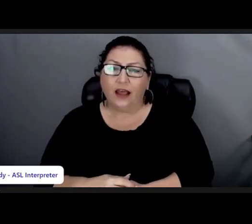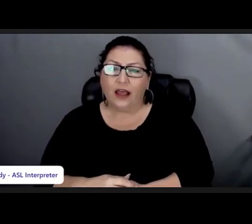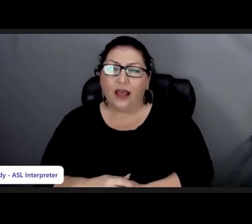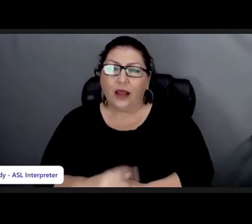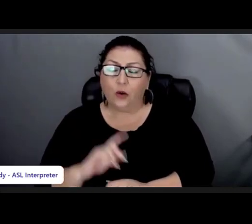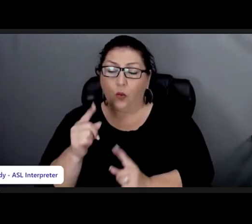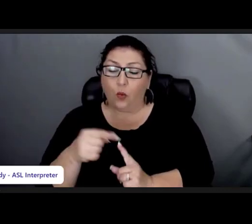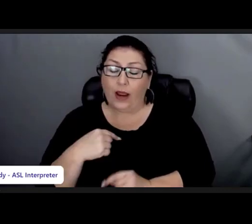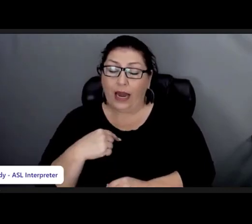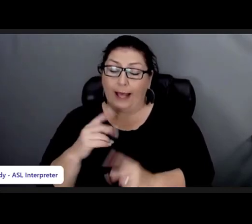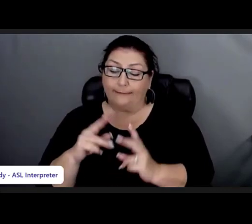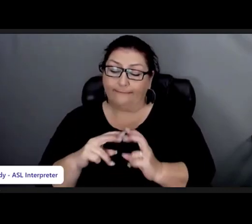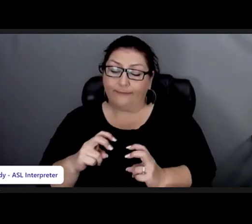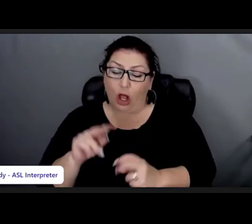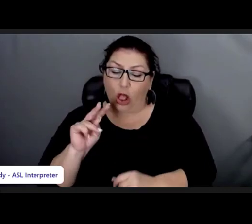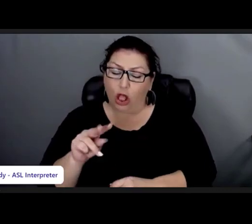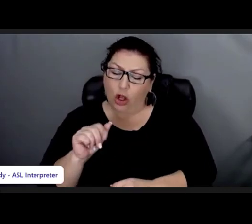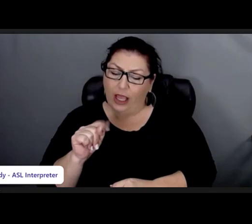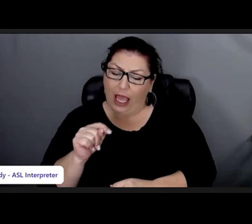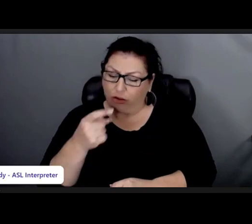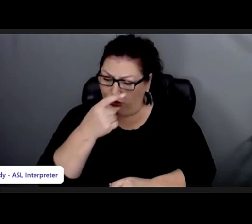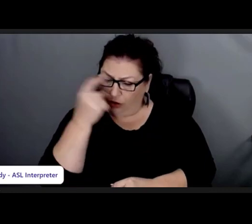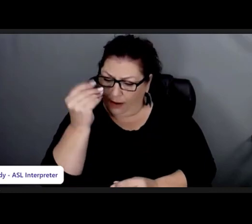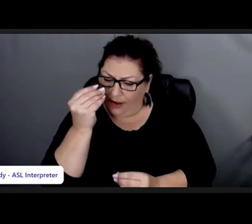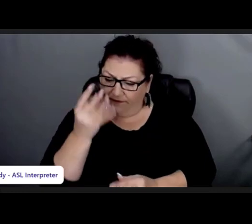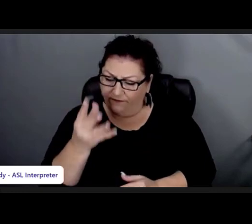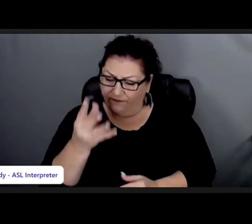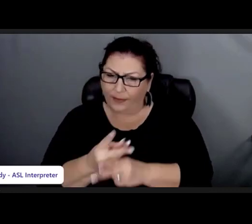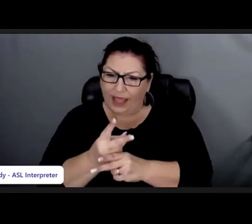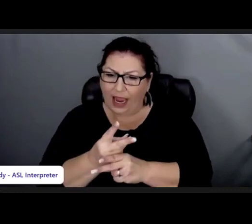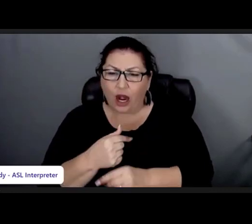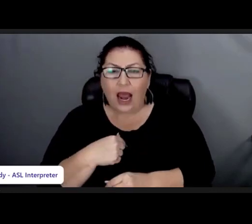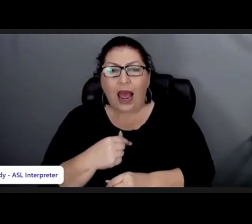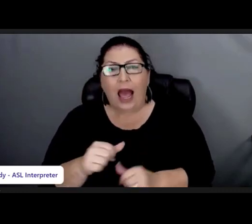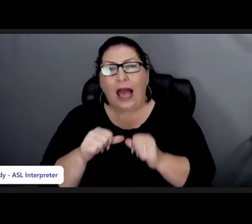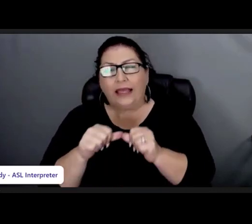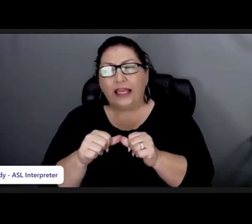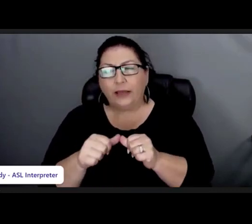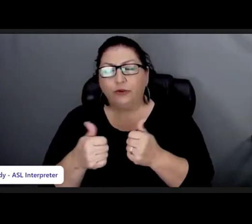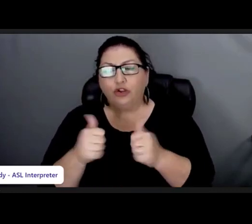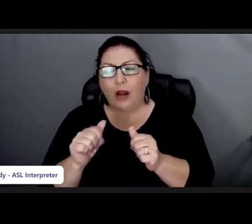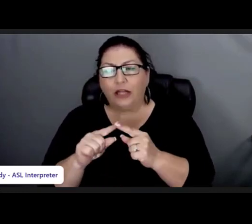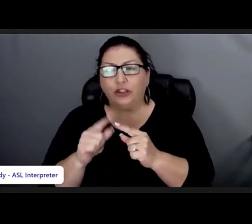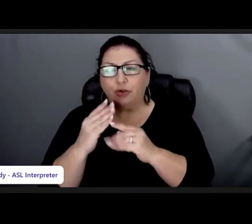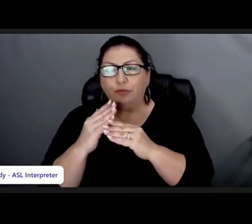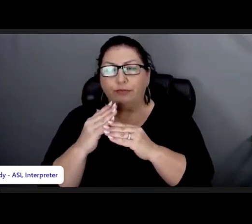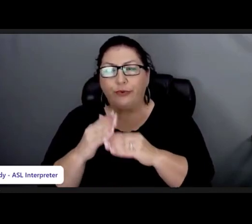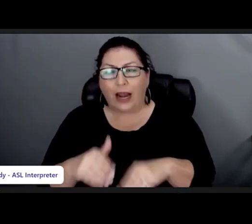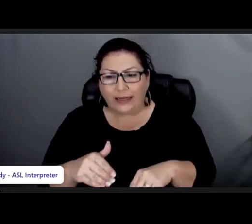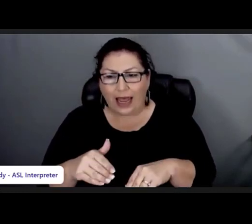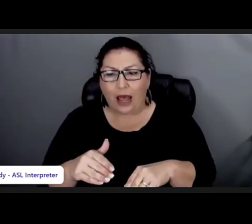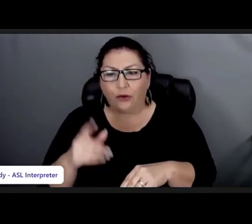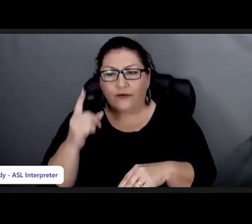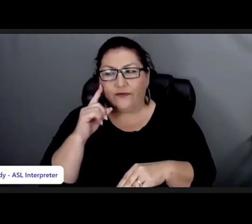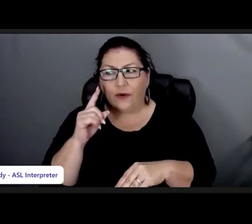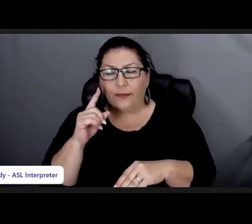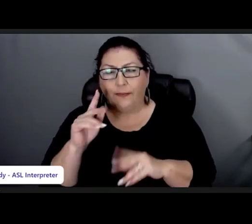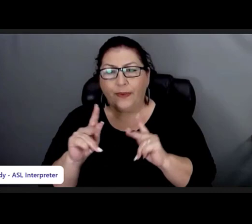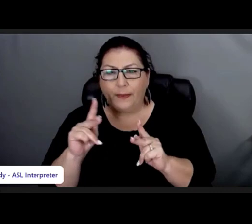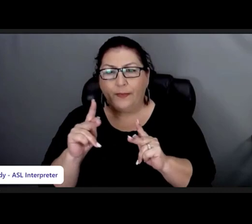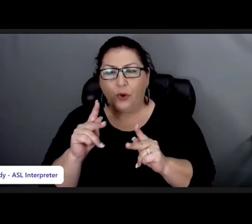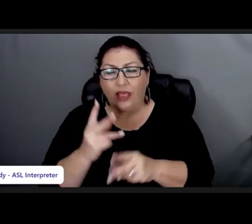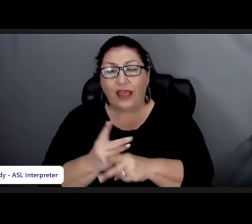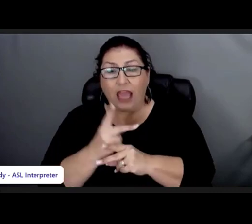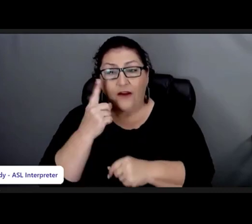at trauma-informed care, I keep trying to break down for folks that care for